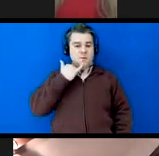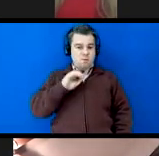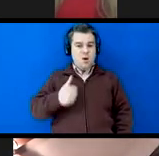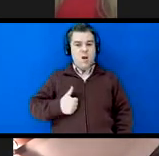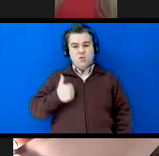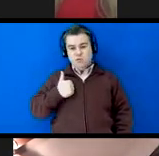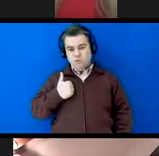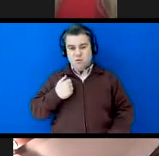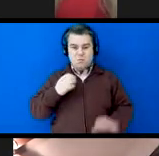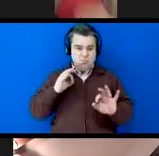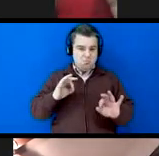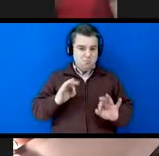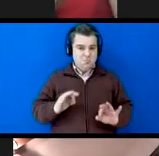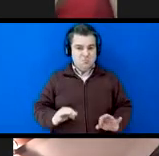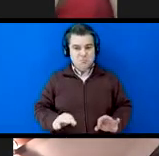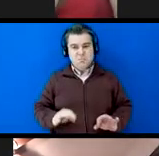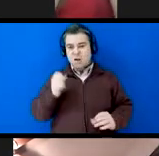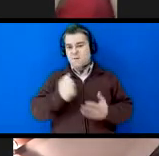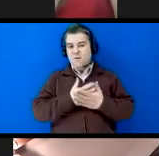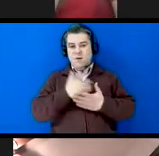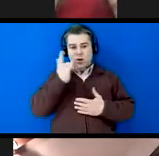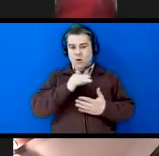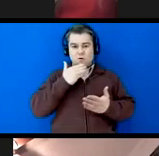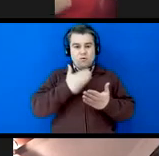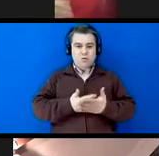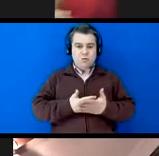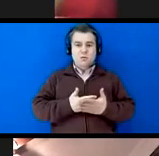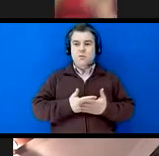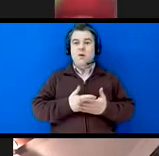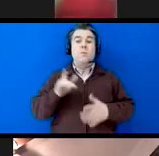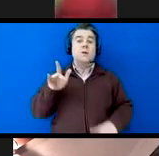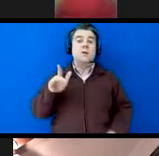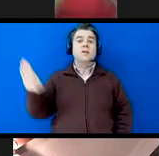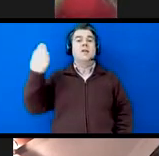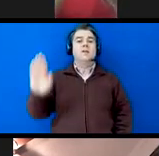proper information. So everything looks good here. So I'm going to go ahead and hit send.